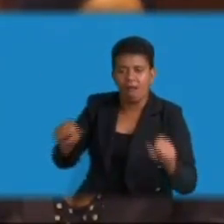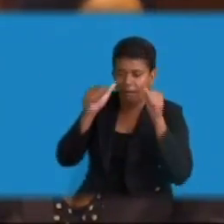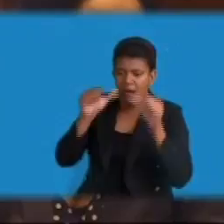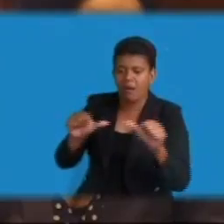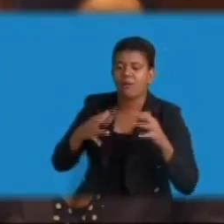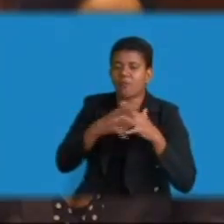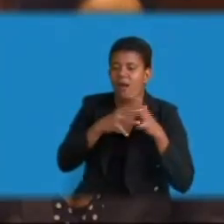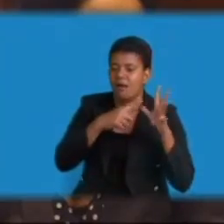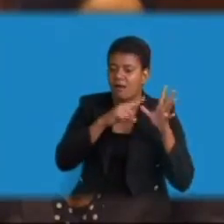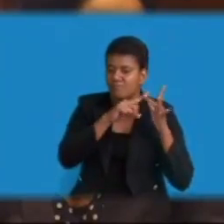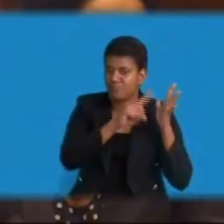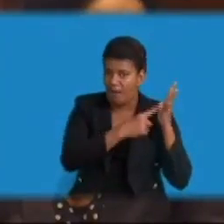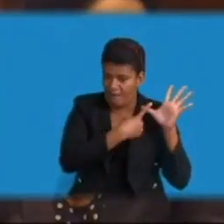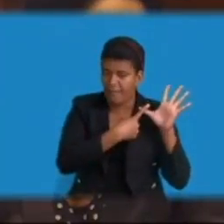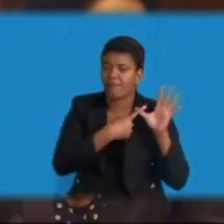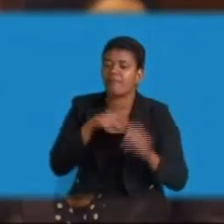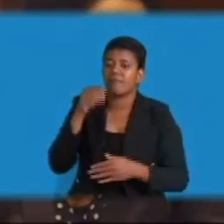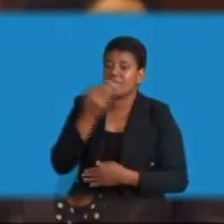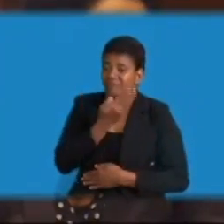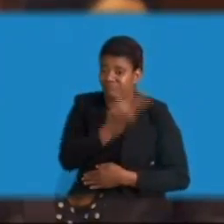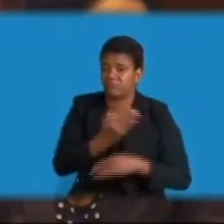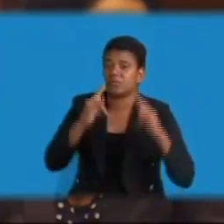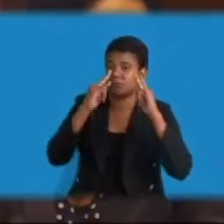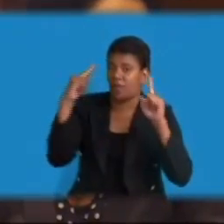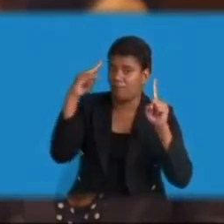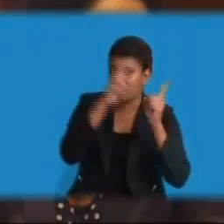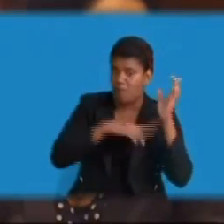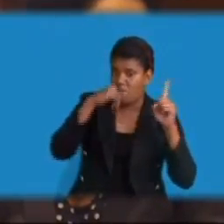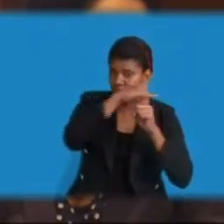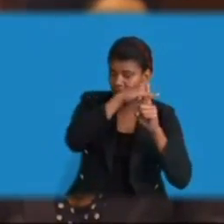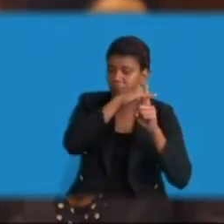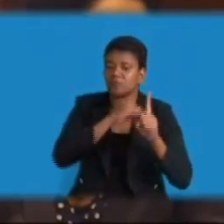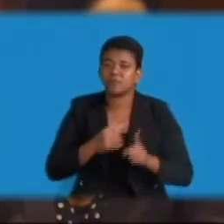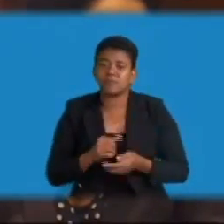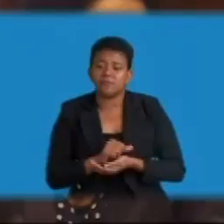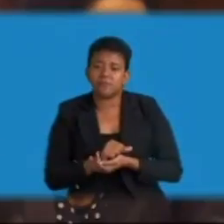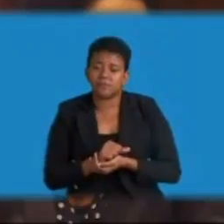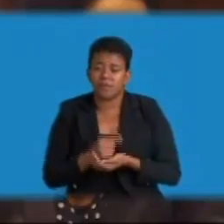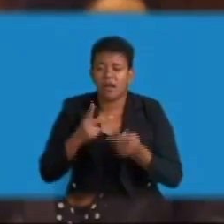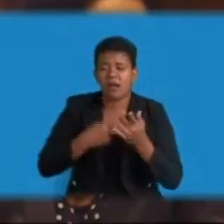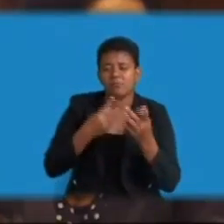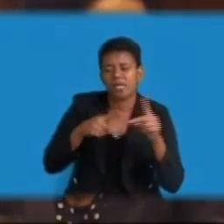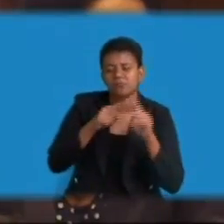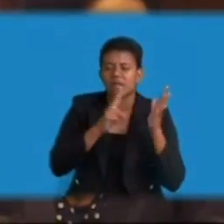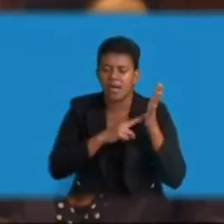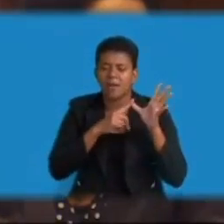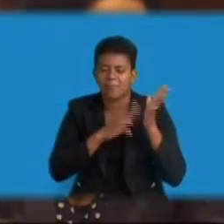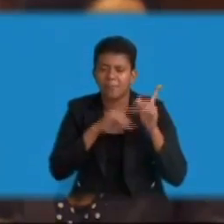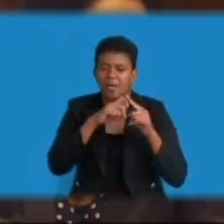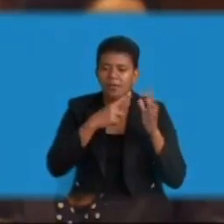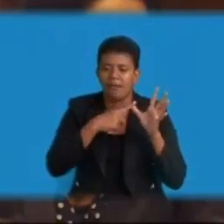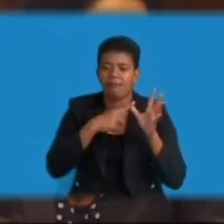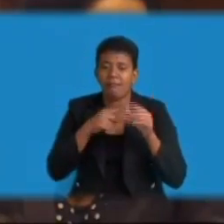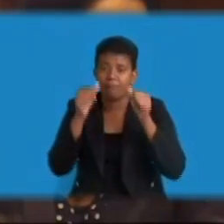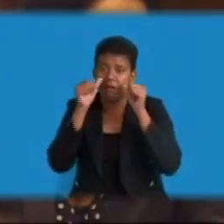the Tangare Seismographic Station in Namosi, and the Nadao Seismographic Station in Wainimala, the Ovea Agricultural Quarters in